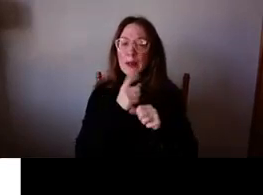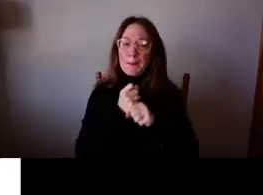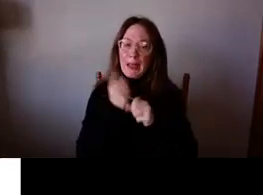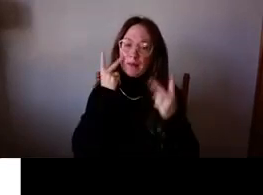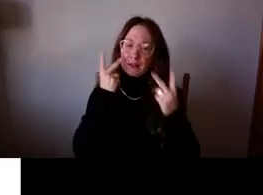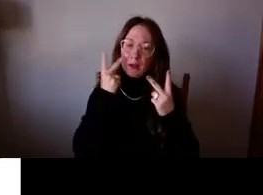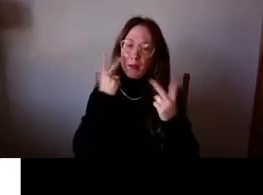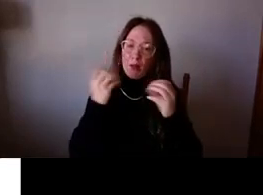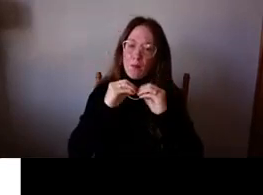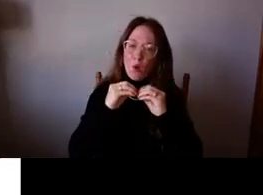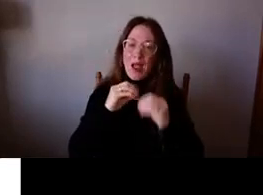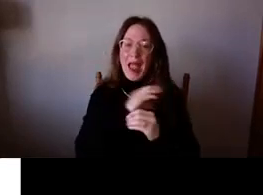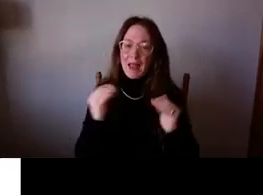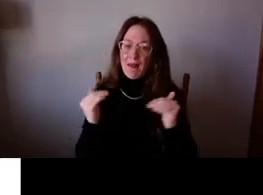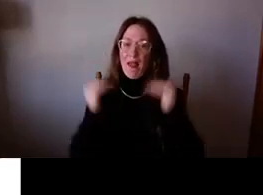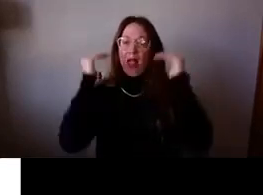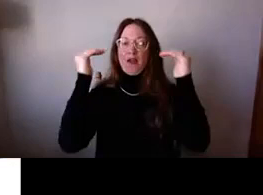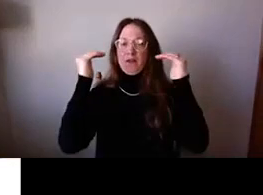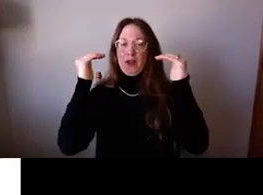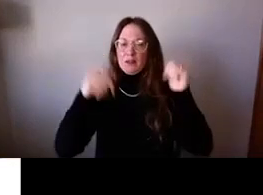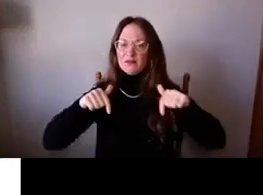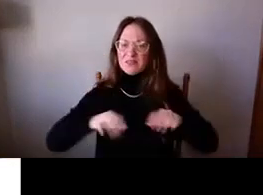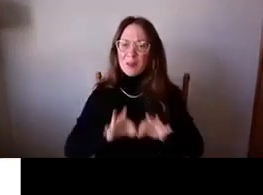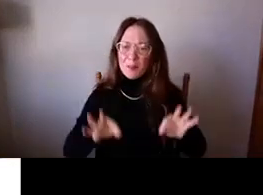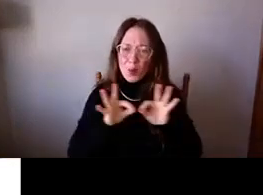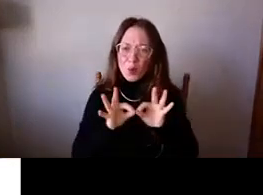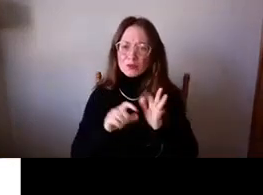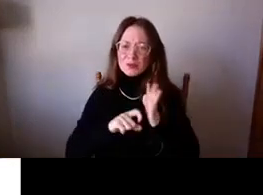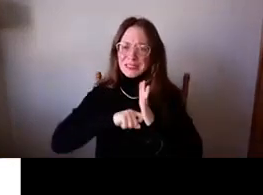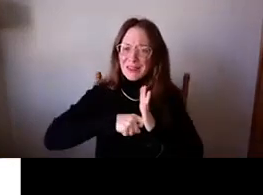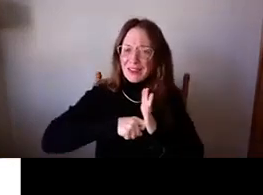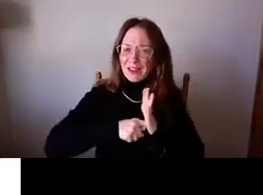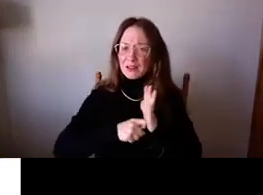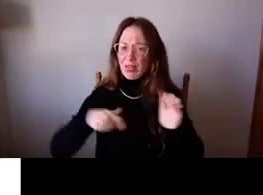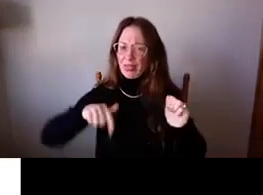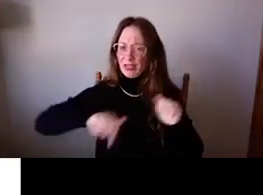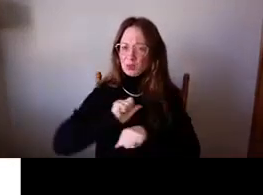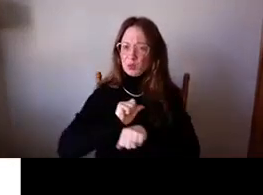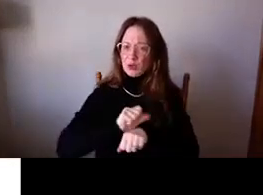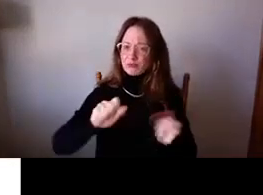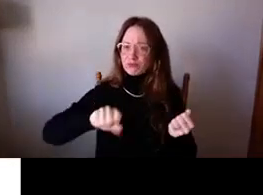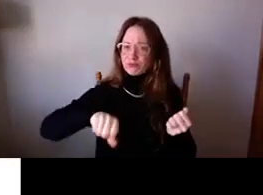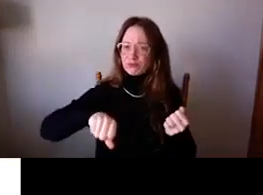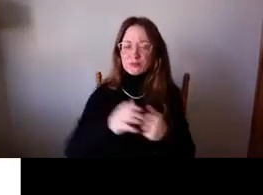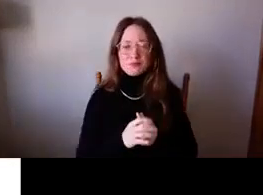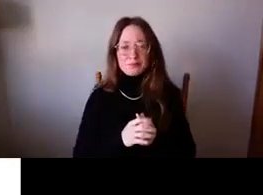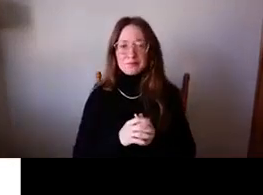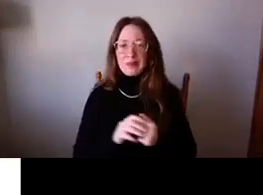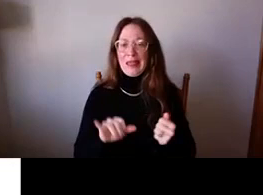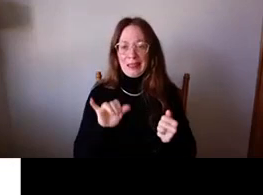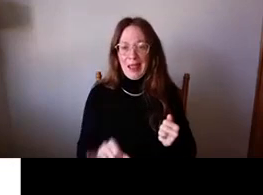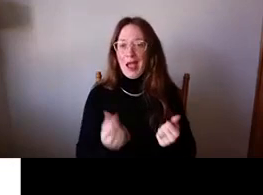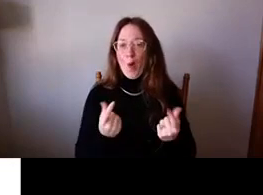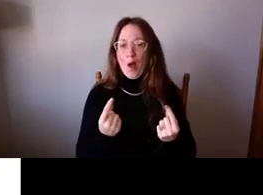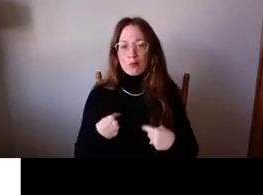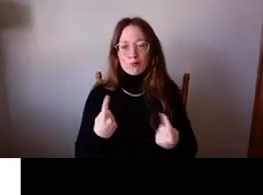also elevating it, the importance and the significance of the work that we do. And that's what we've been doing over the last